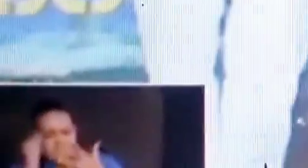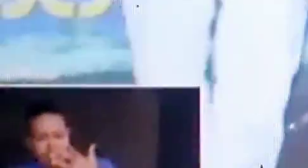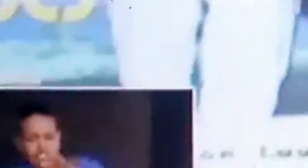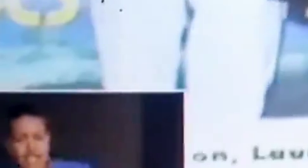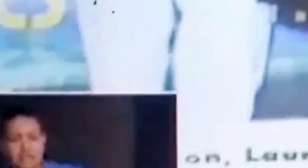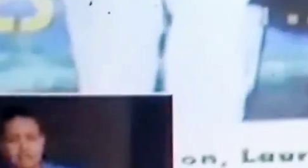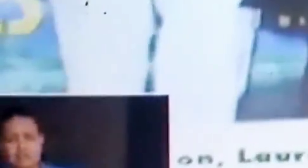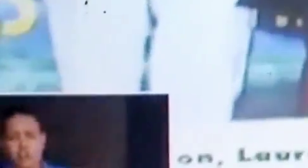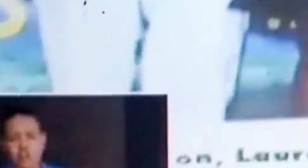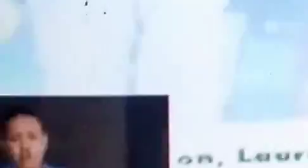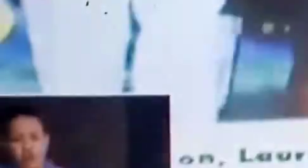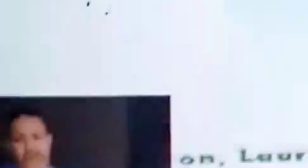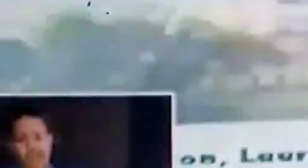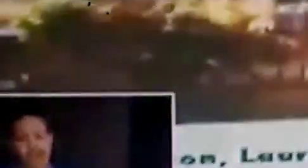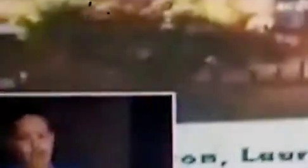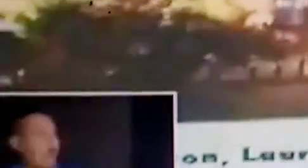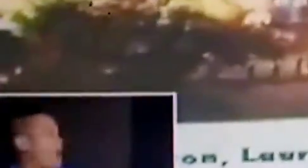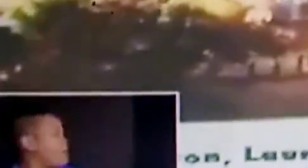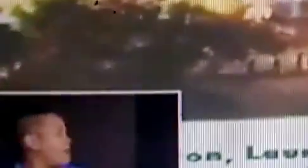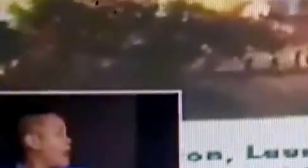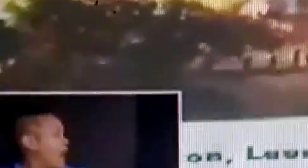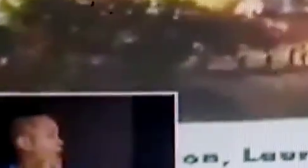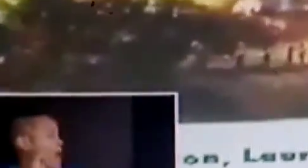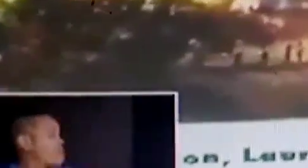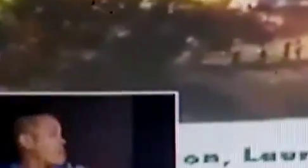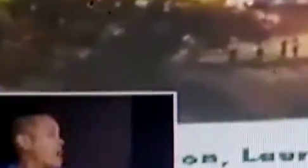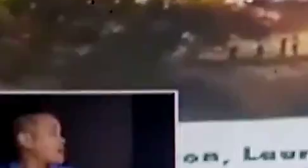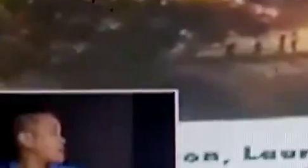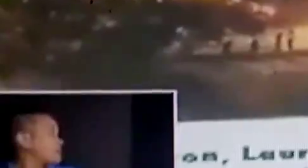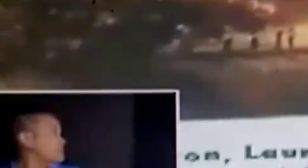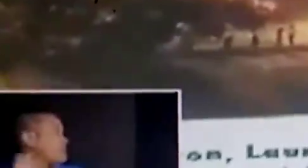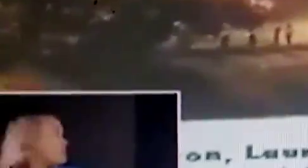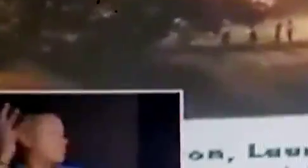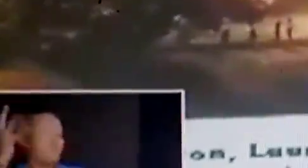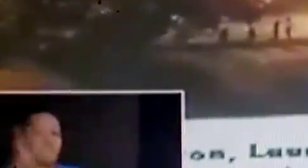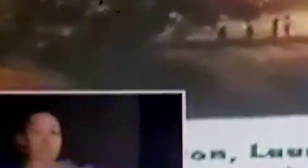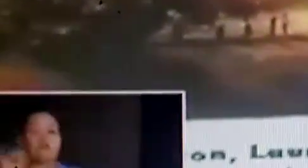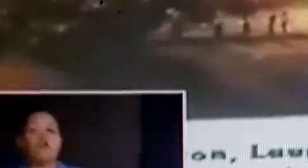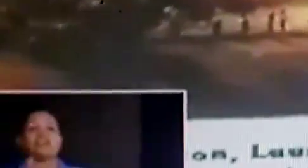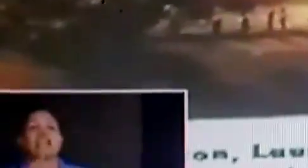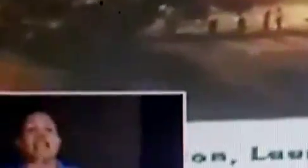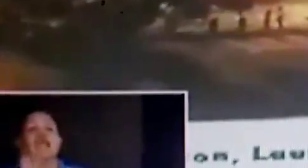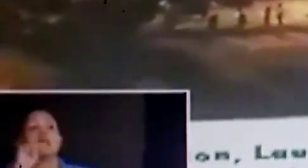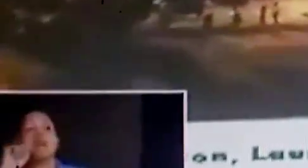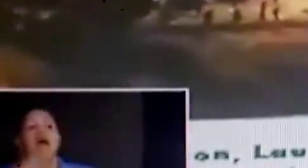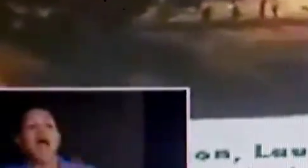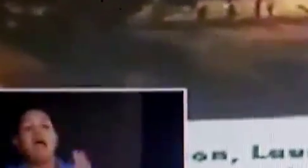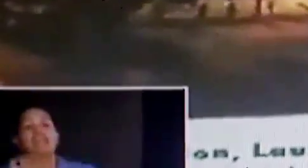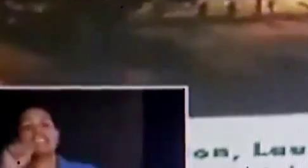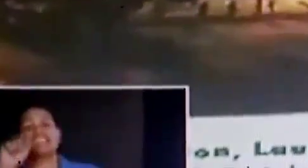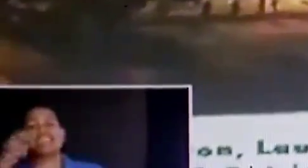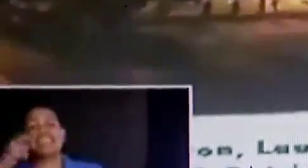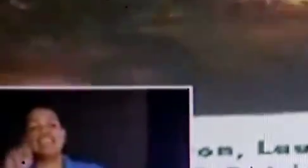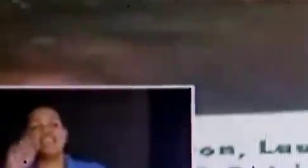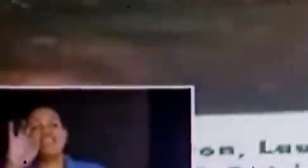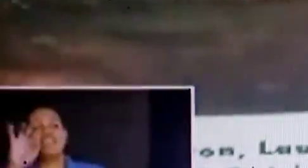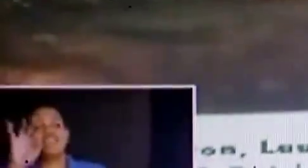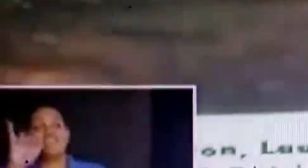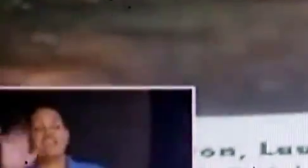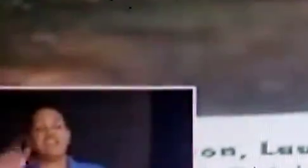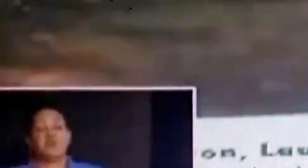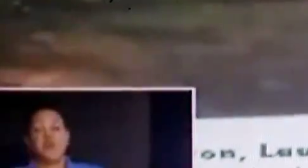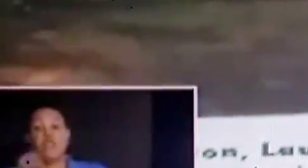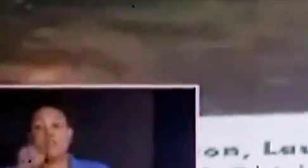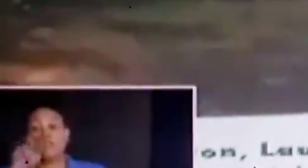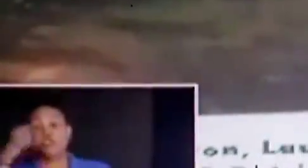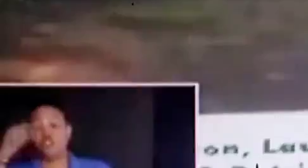controls. And finally, the fifth project is led by architect Stephen Facey with Patricia Green,